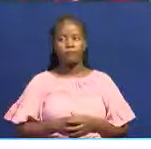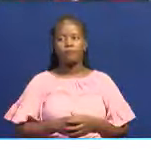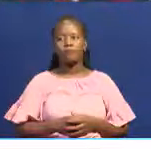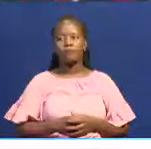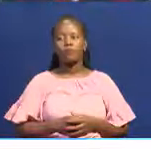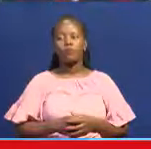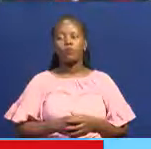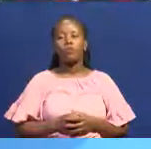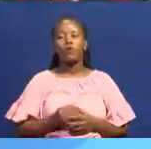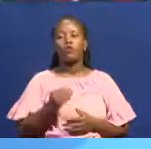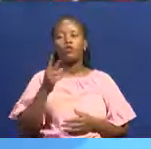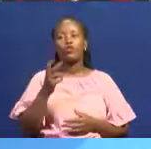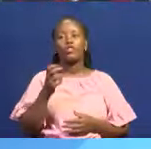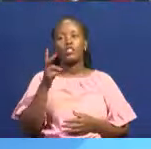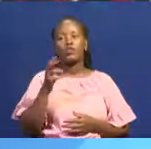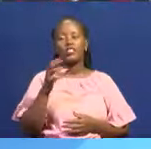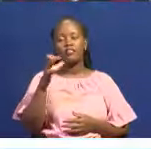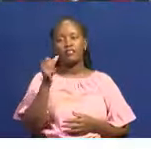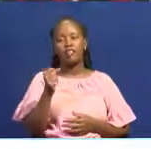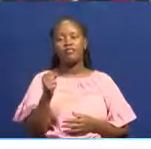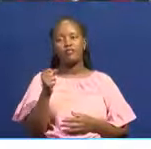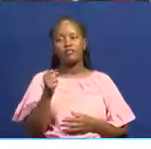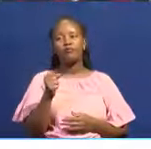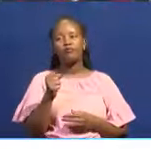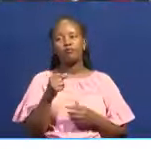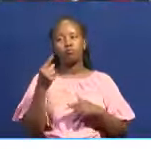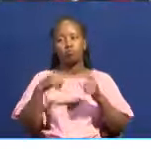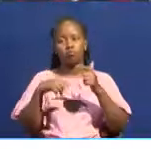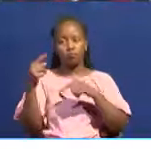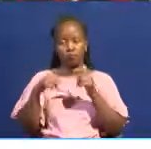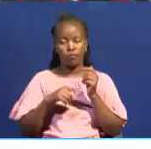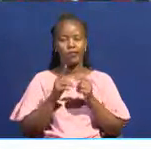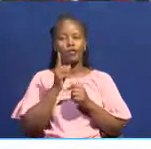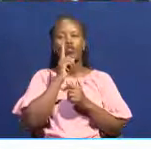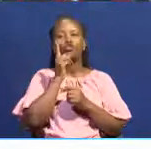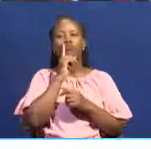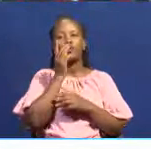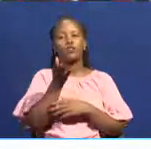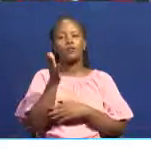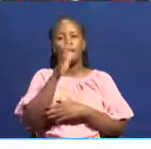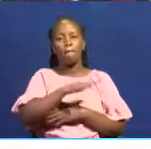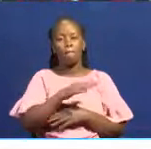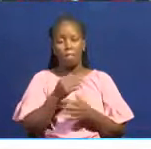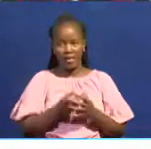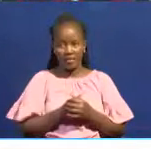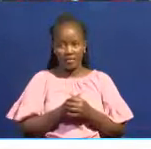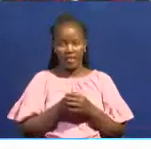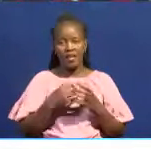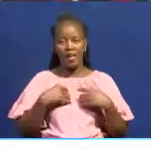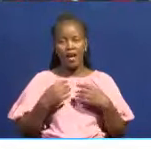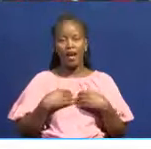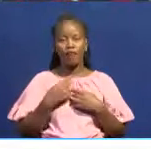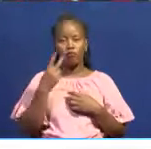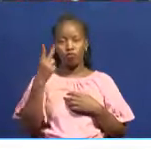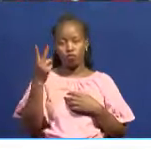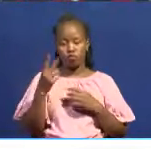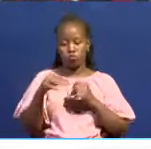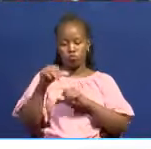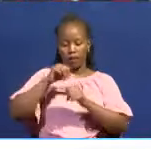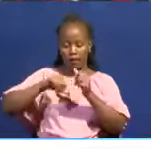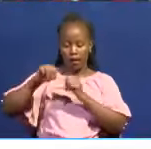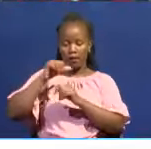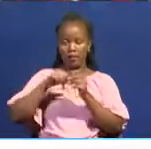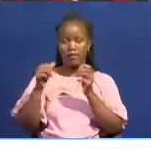The 2025 Africa Cup of Nations qualifiers resume tomorrow as a quest for the remaining slots takes center stage. With two rounds to go, seven countries